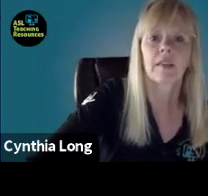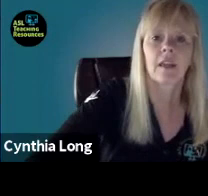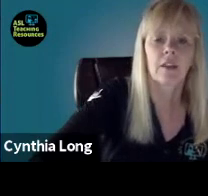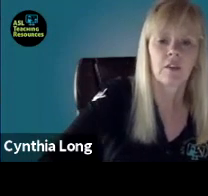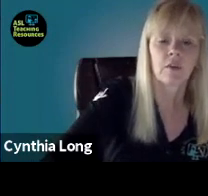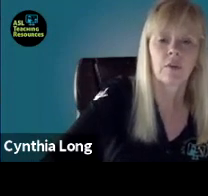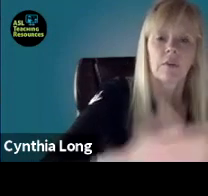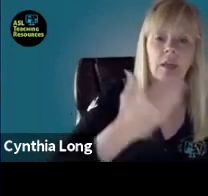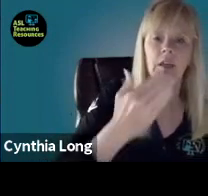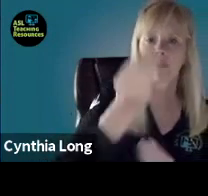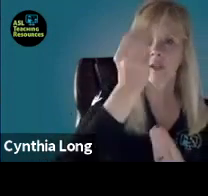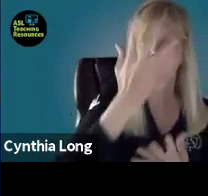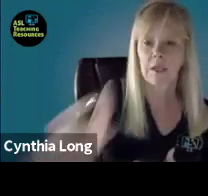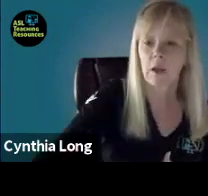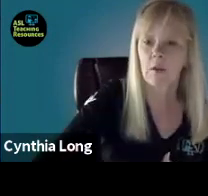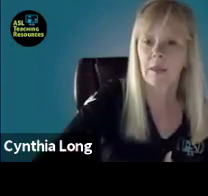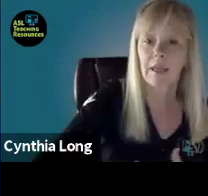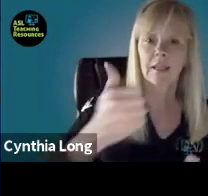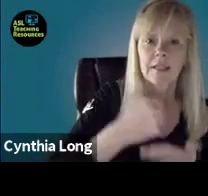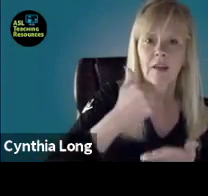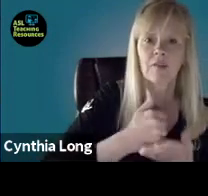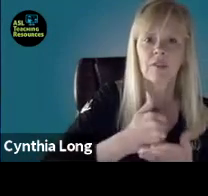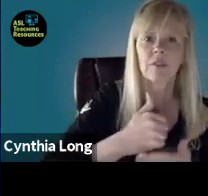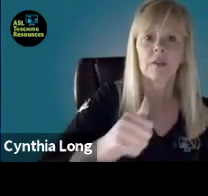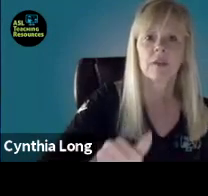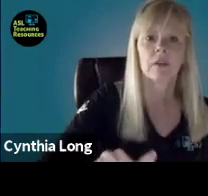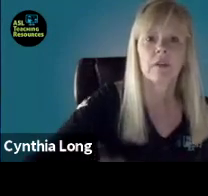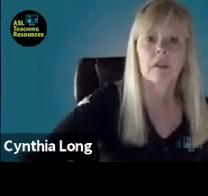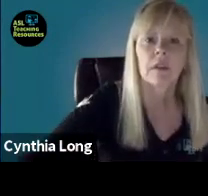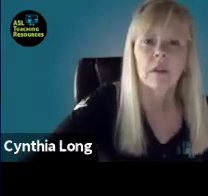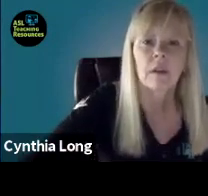Okay, thank you for letting me know that it is helpful.